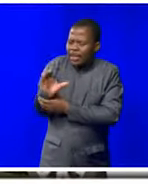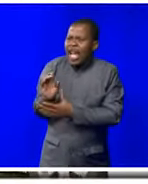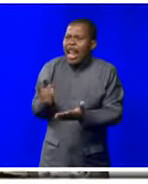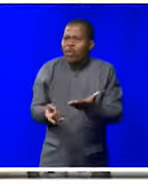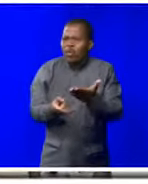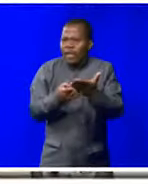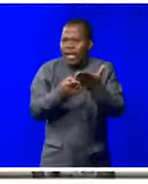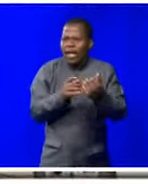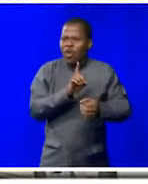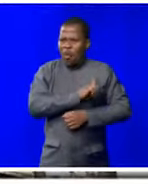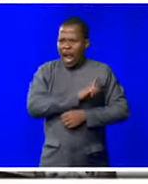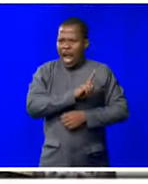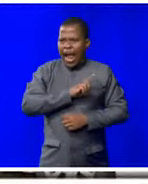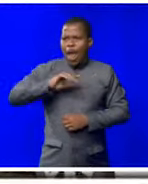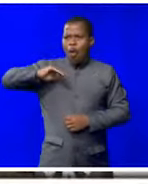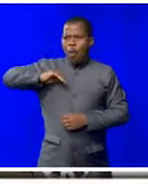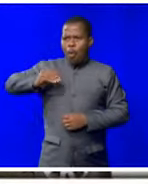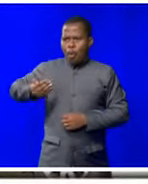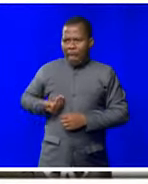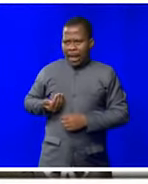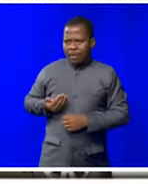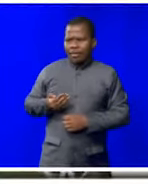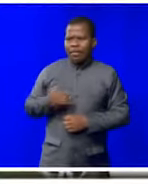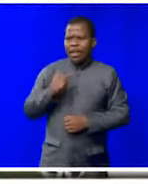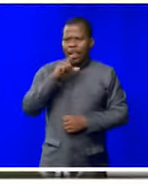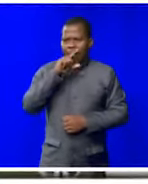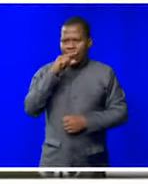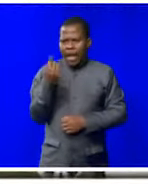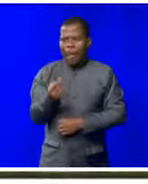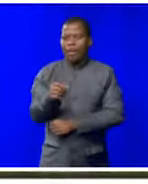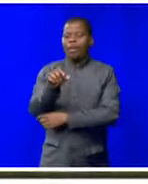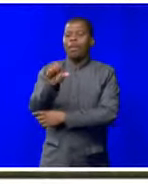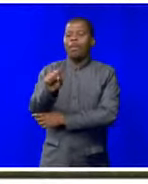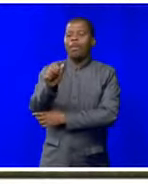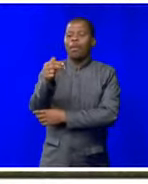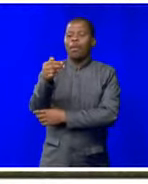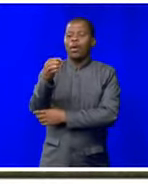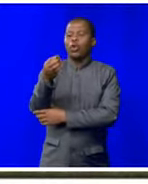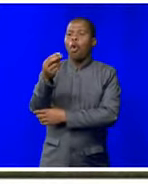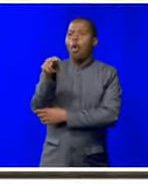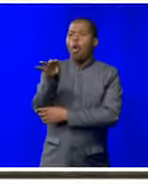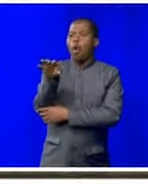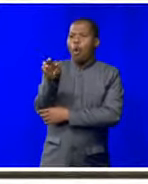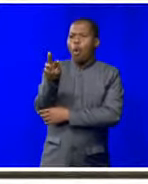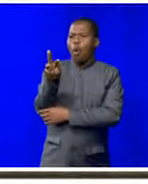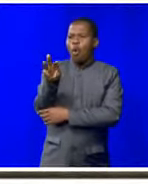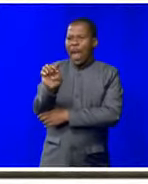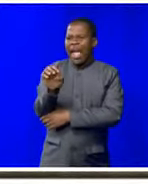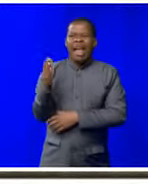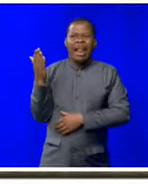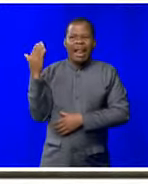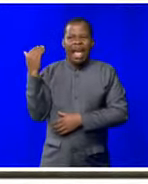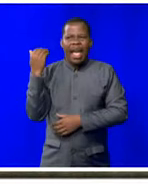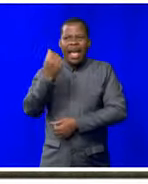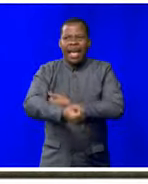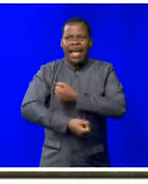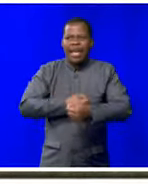+2588 488 21526. Sifuna lomunye izazi ligamalaki basicholile Shongwe. Ngabo